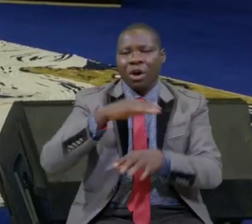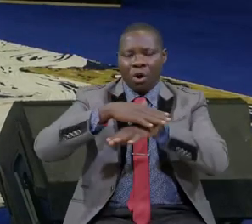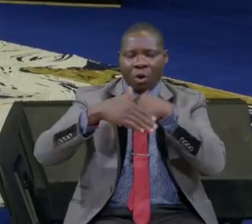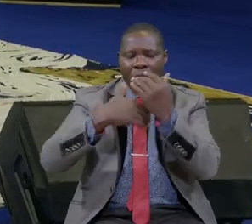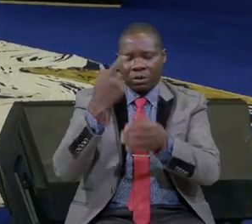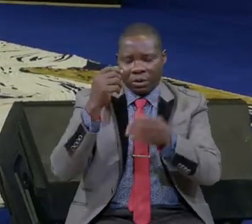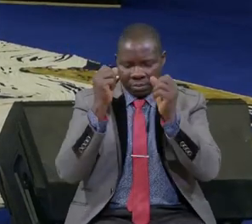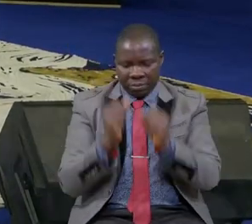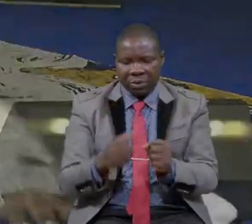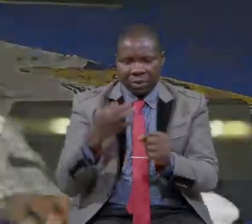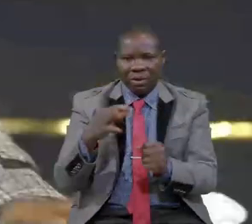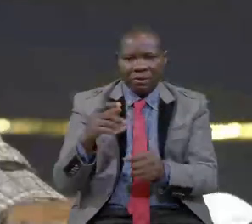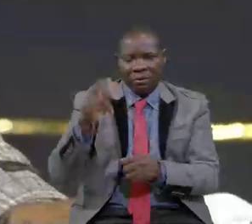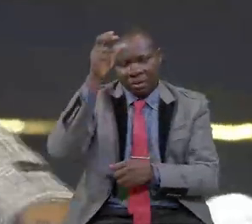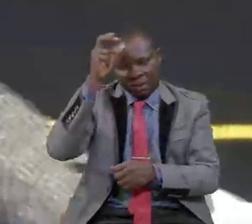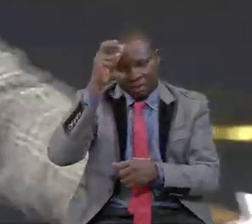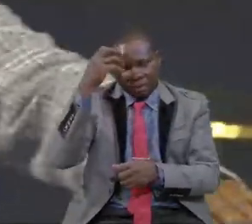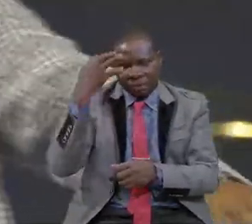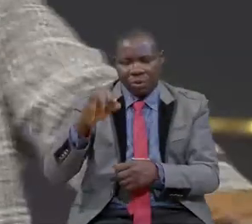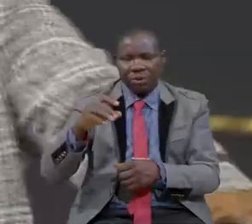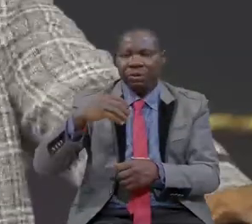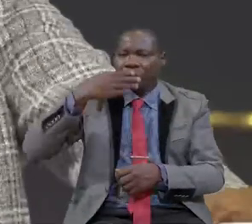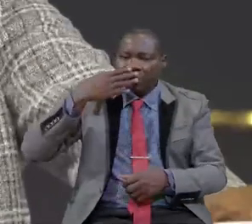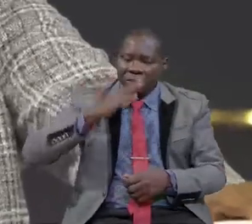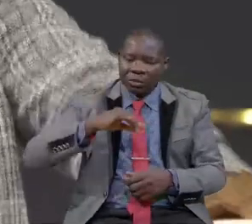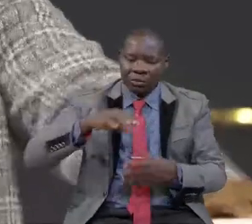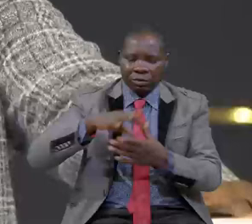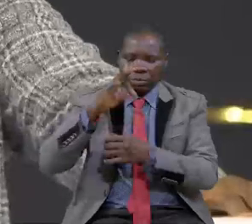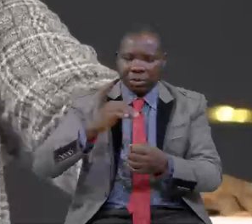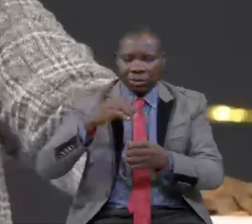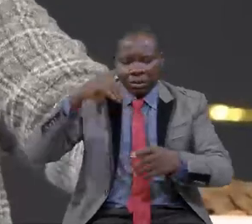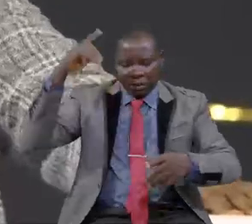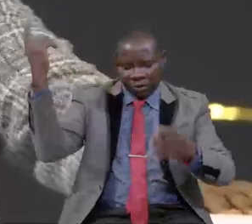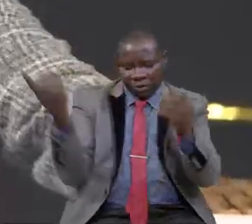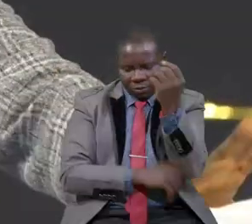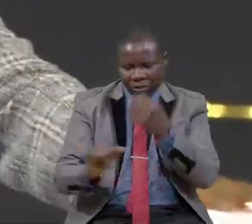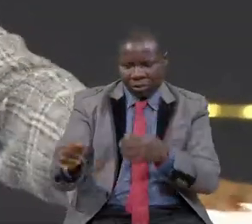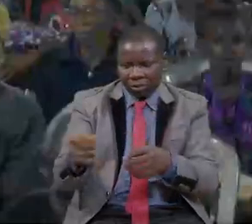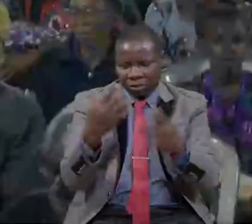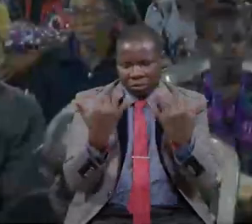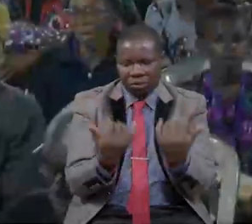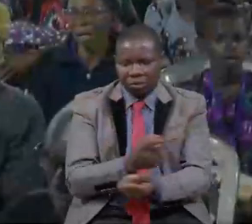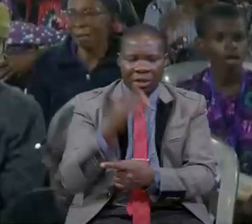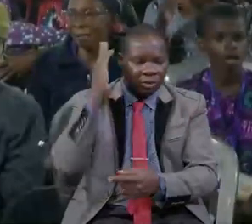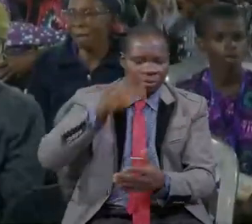the devil, of demons tormenting you tonight, they'll fall from the sky.